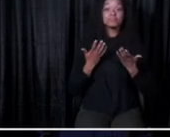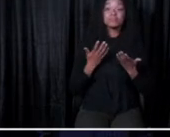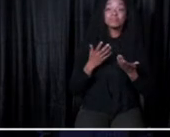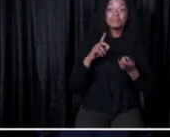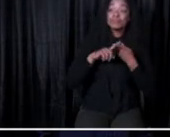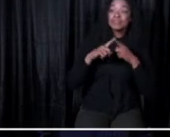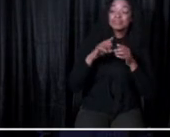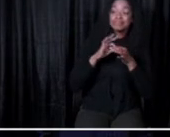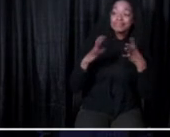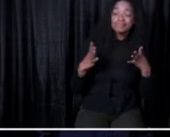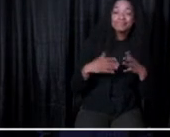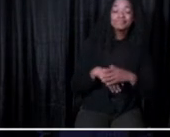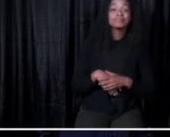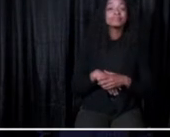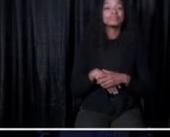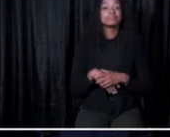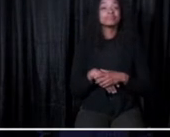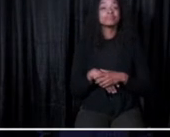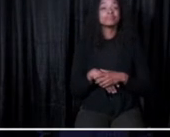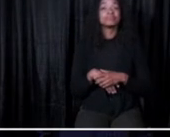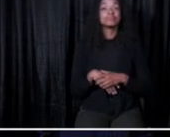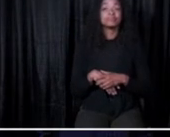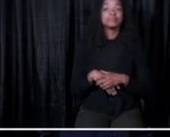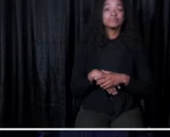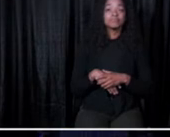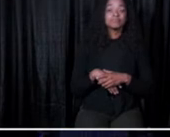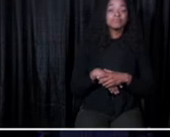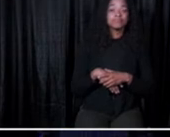You may lose a fortune that you've